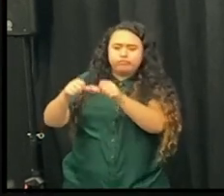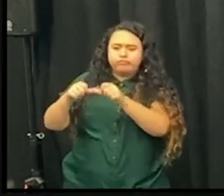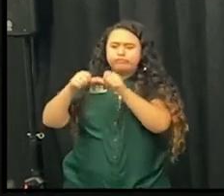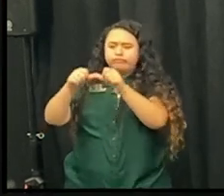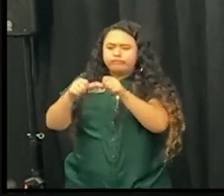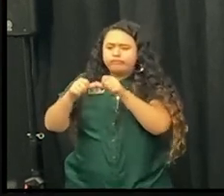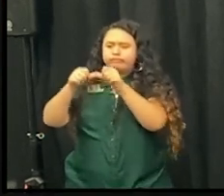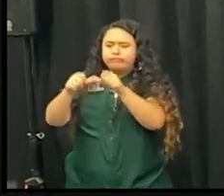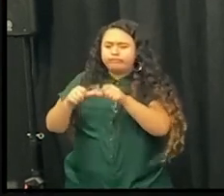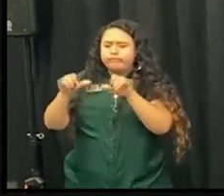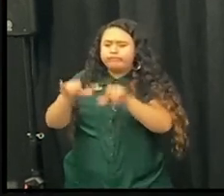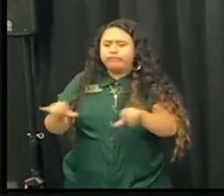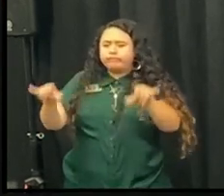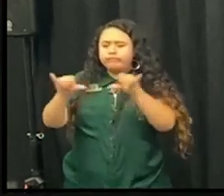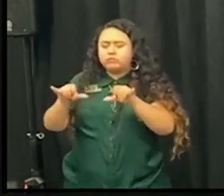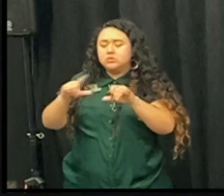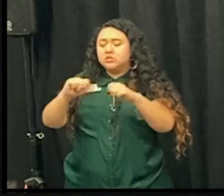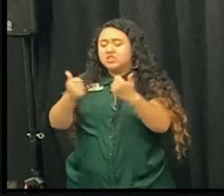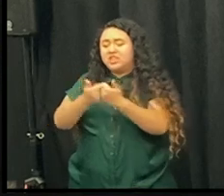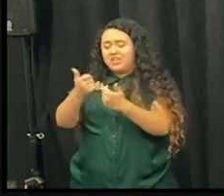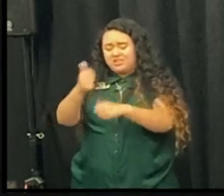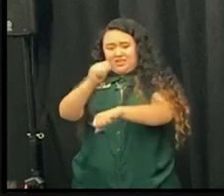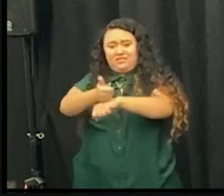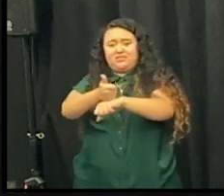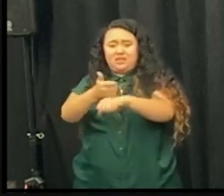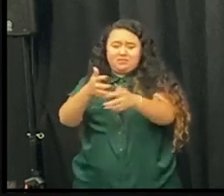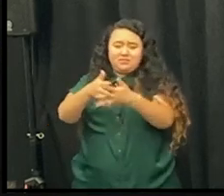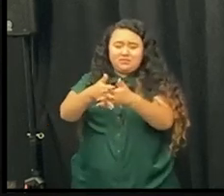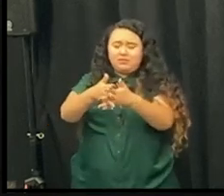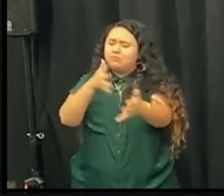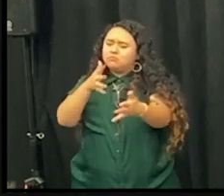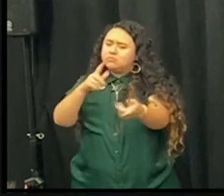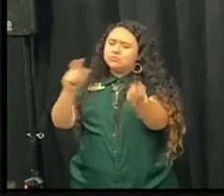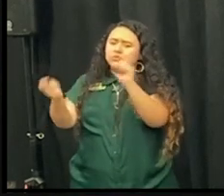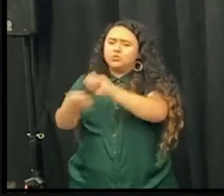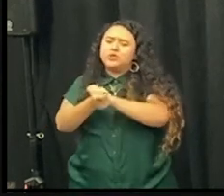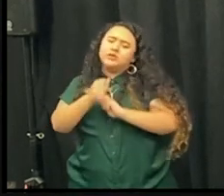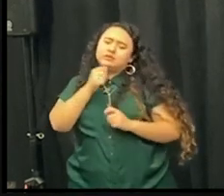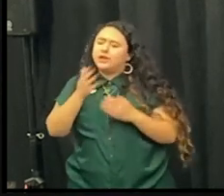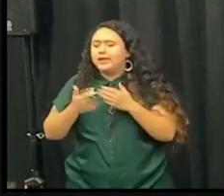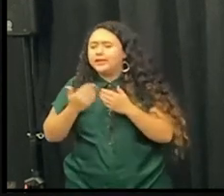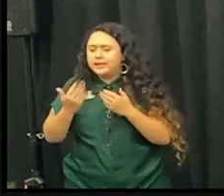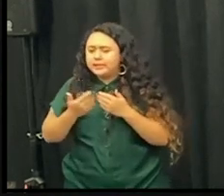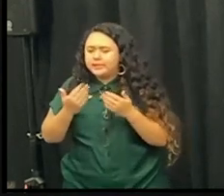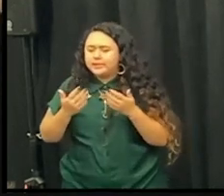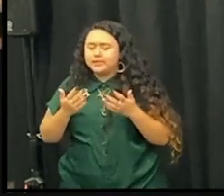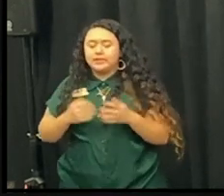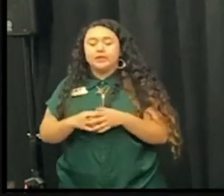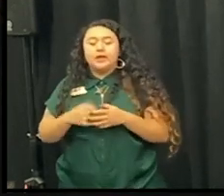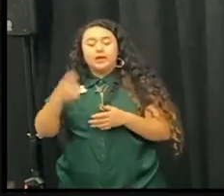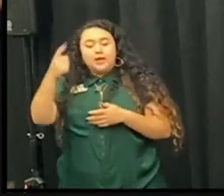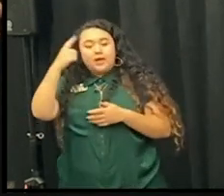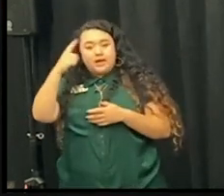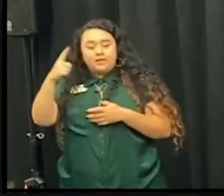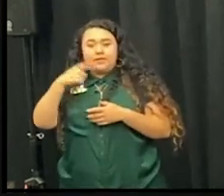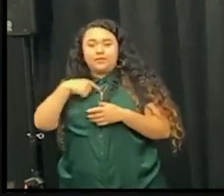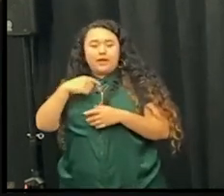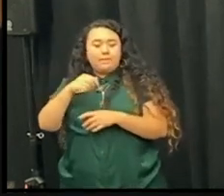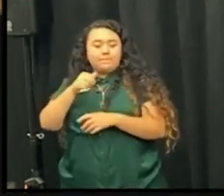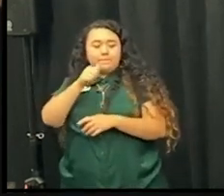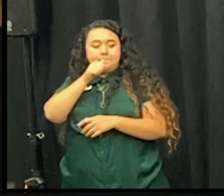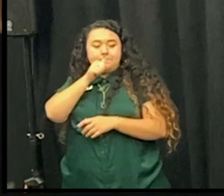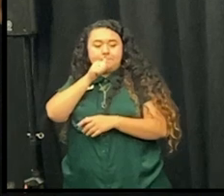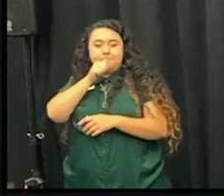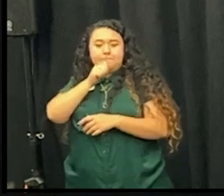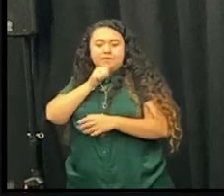but to challenge the formula to be tweaked is not easy. And, you know, I think the perseverance thing is